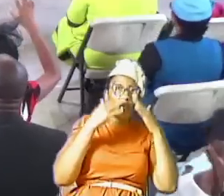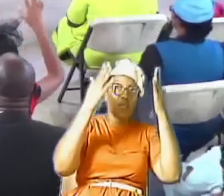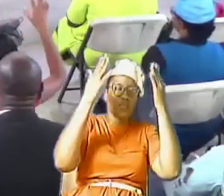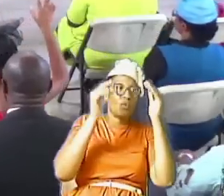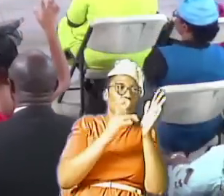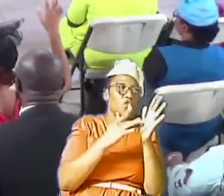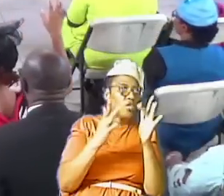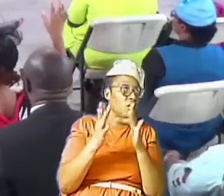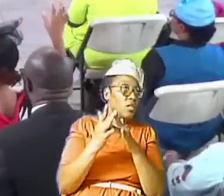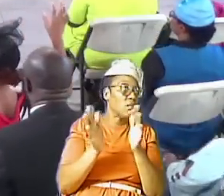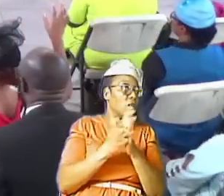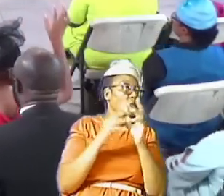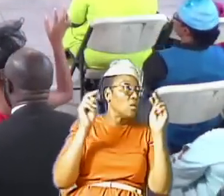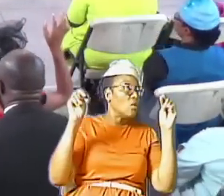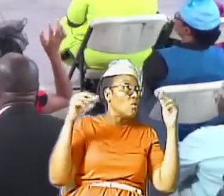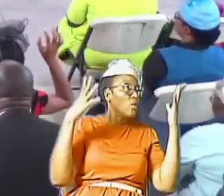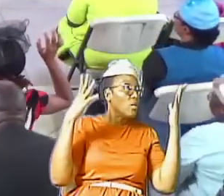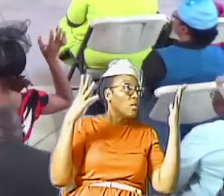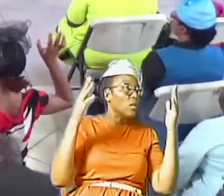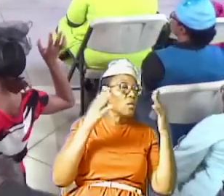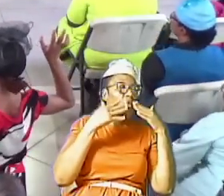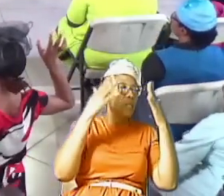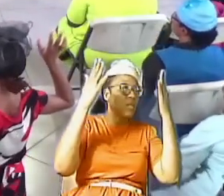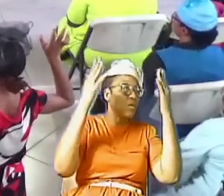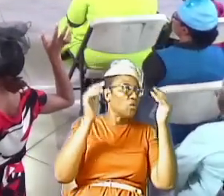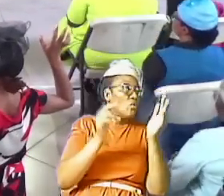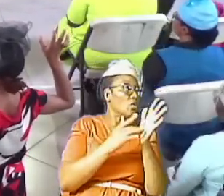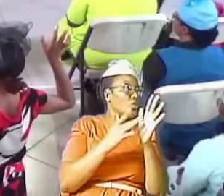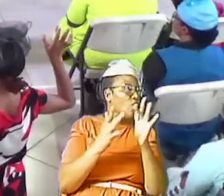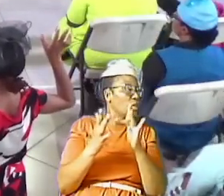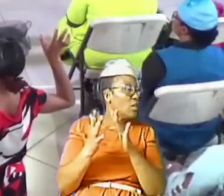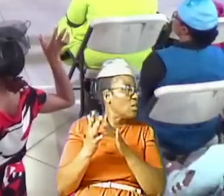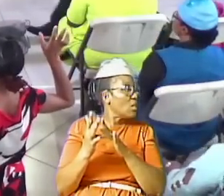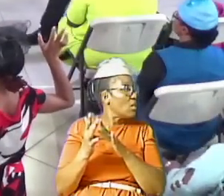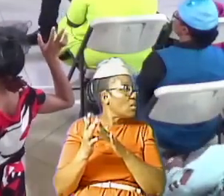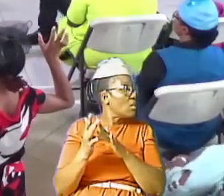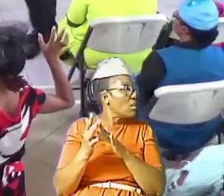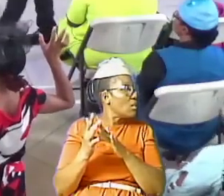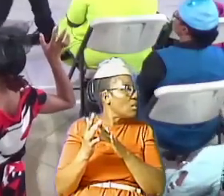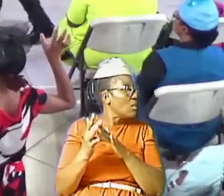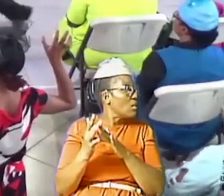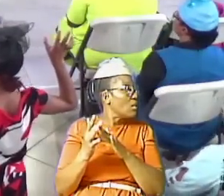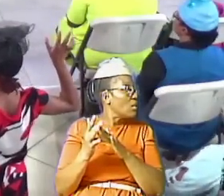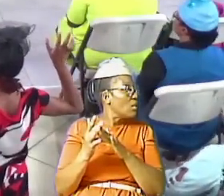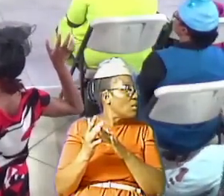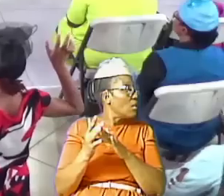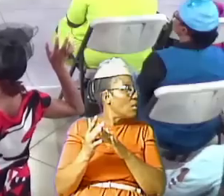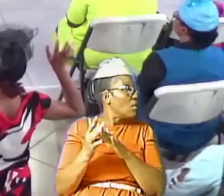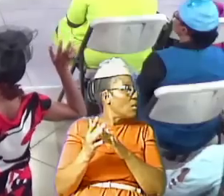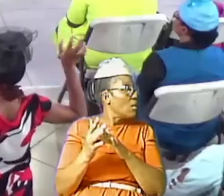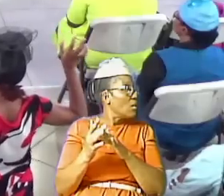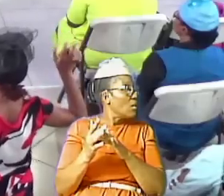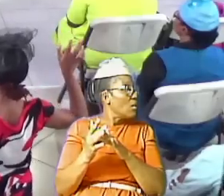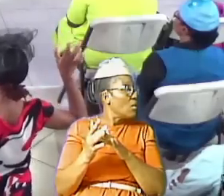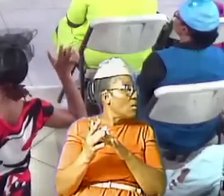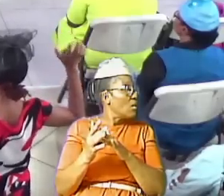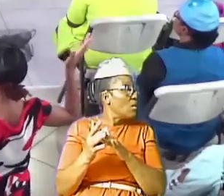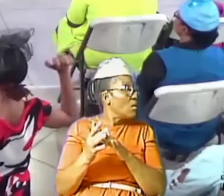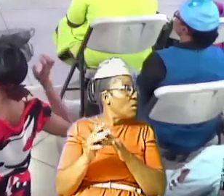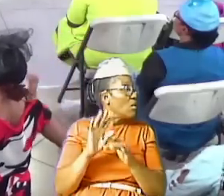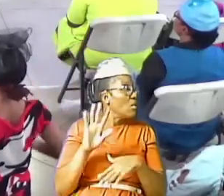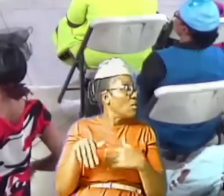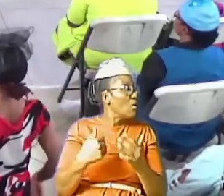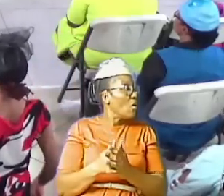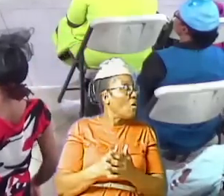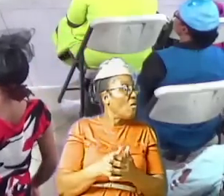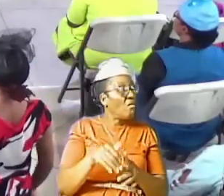Thank you, Jesus. Hallelujah. Hallelujah. Thank you, Jesus. You know, with all of these sicknesses and